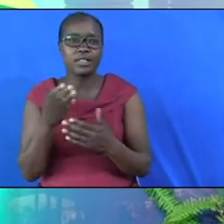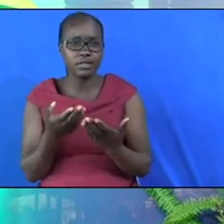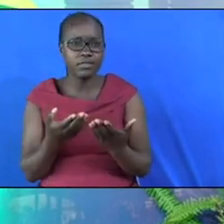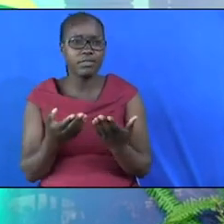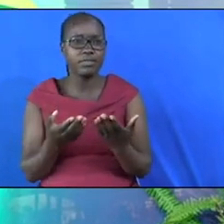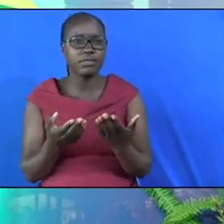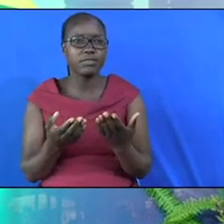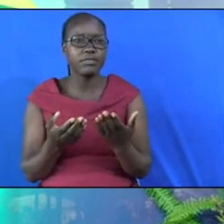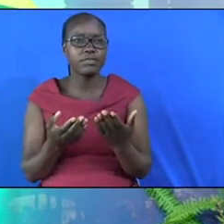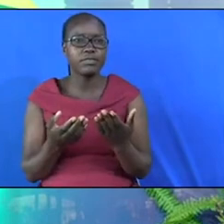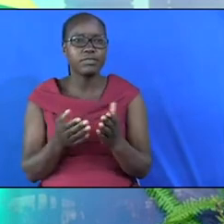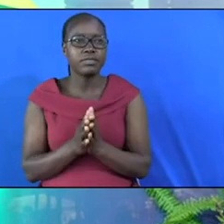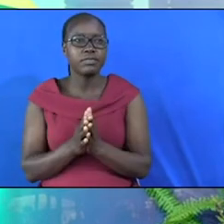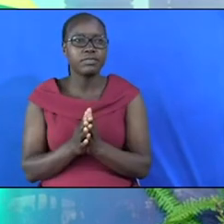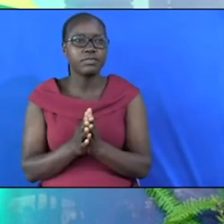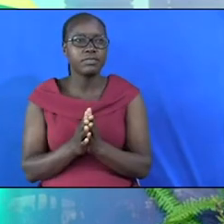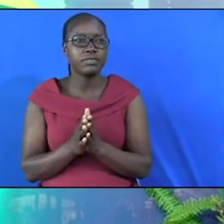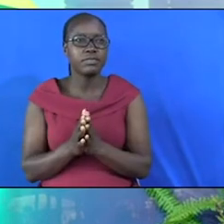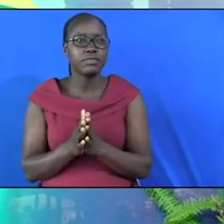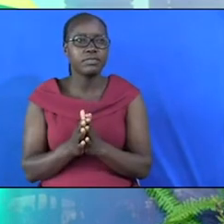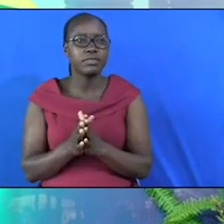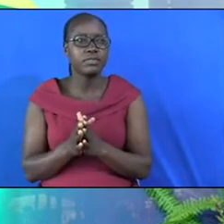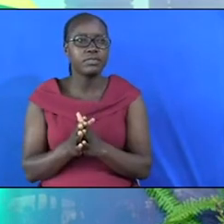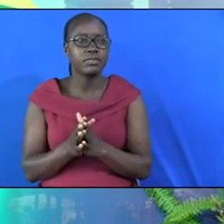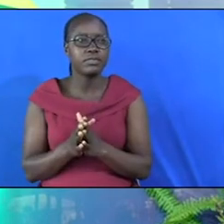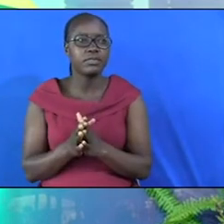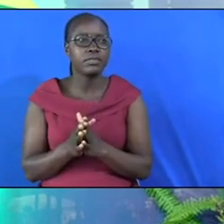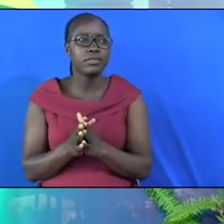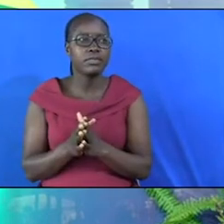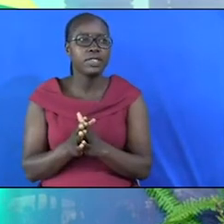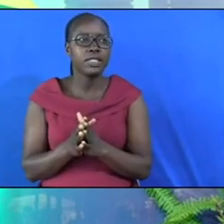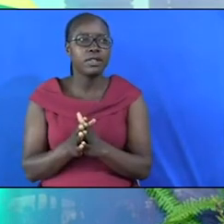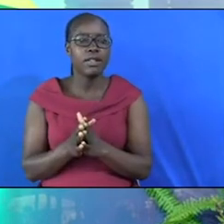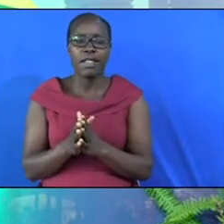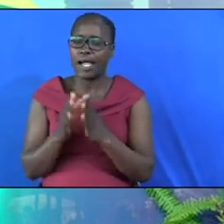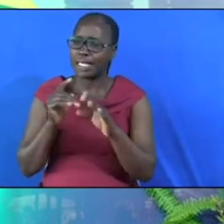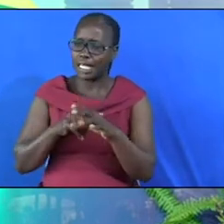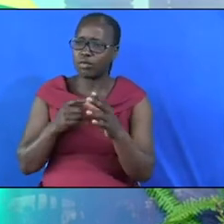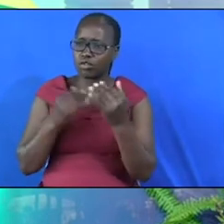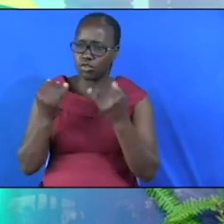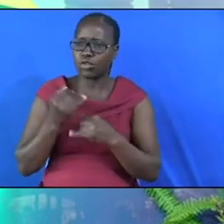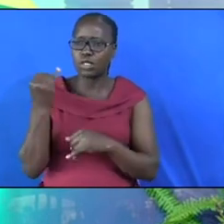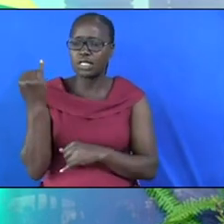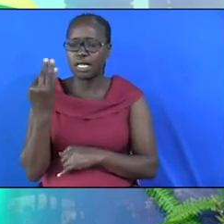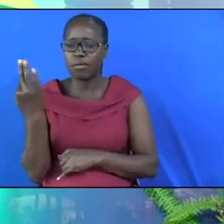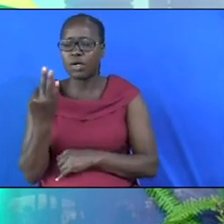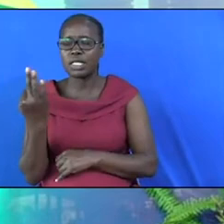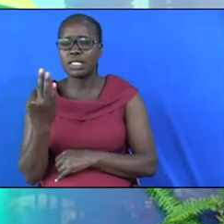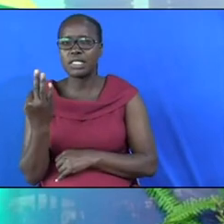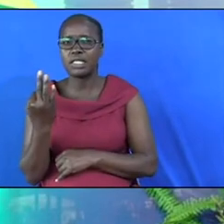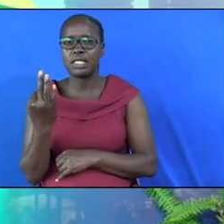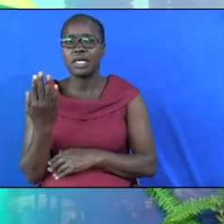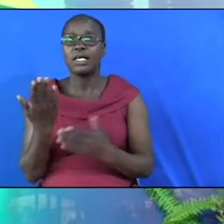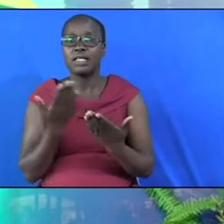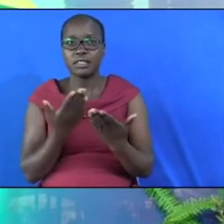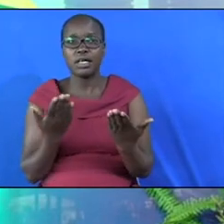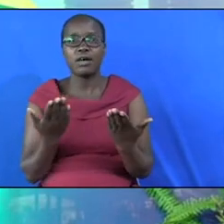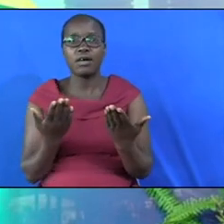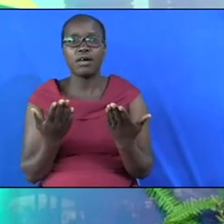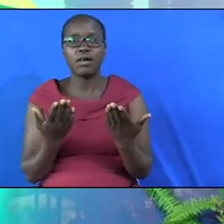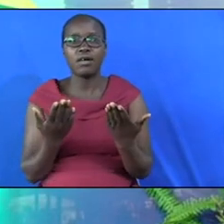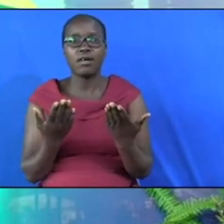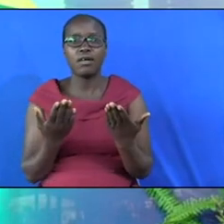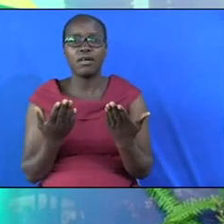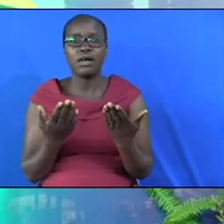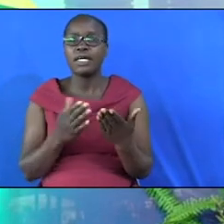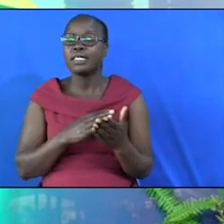not with me. You are not with me yet. So I'm taking time to introduce this sermon. You are making the work difficult, but don't